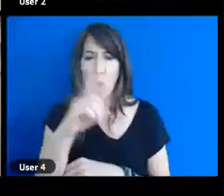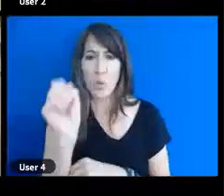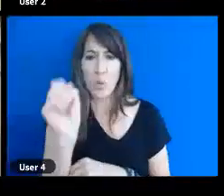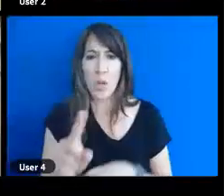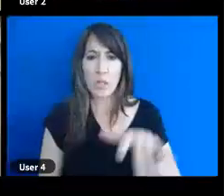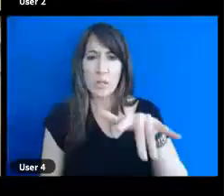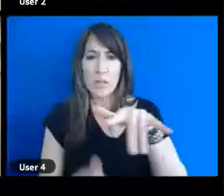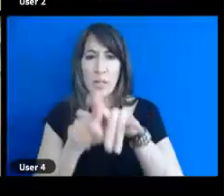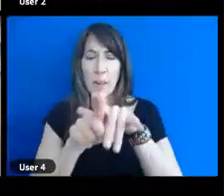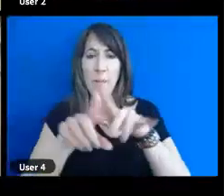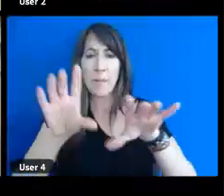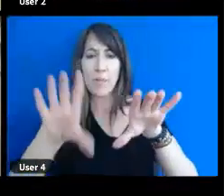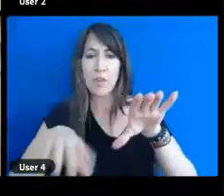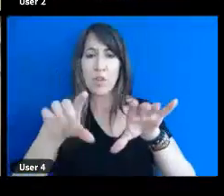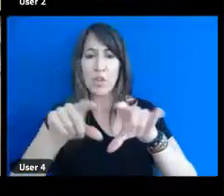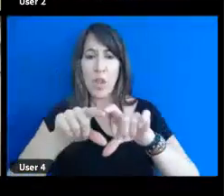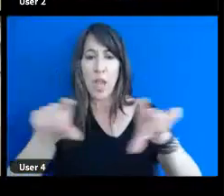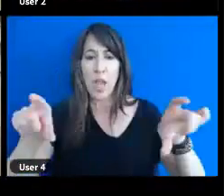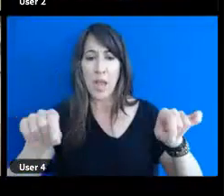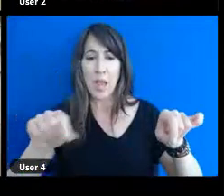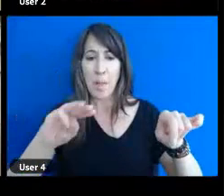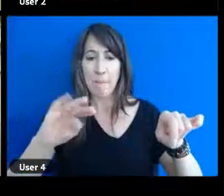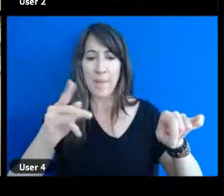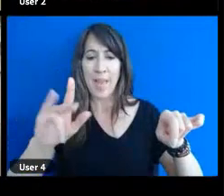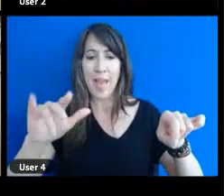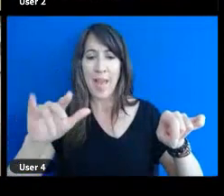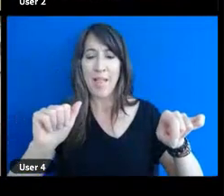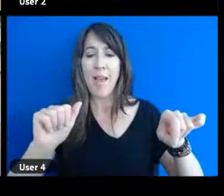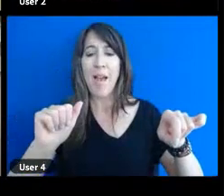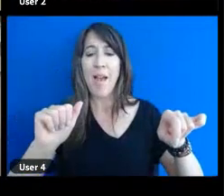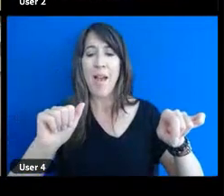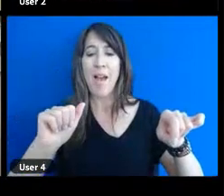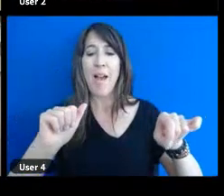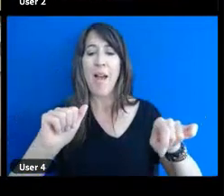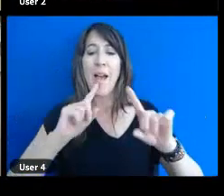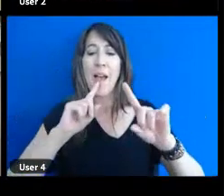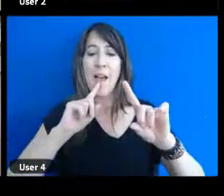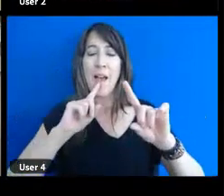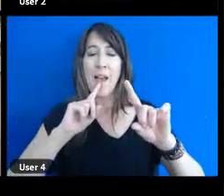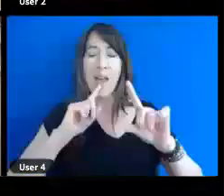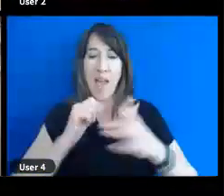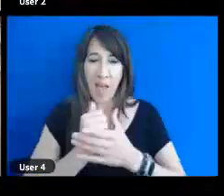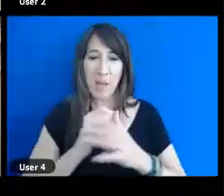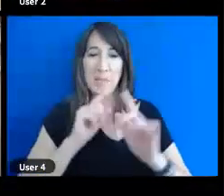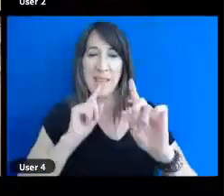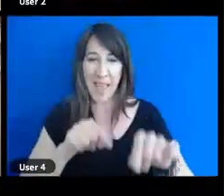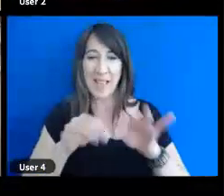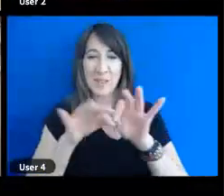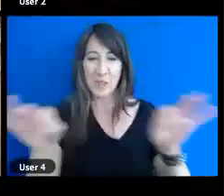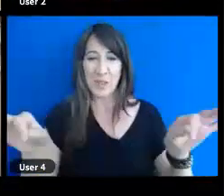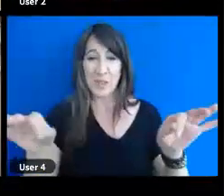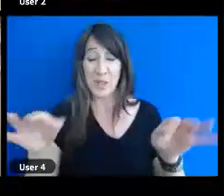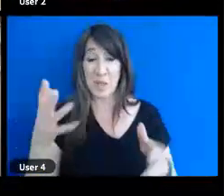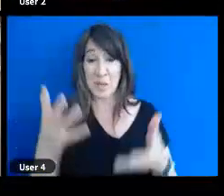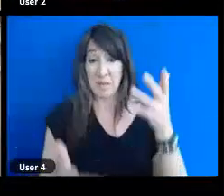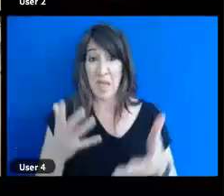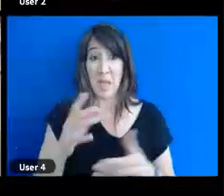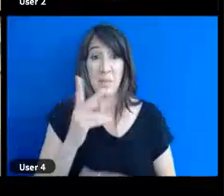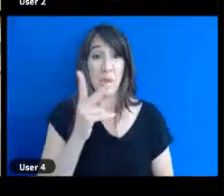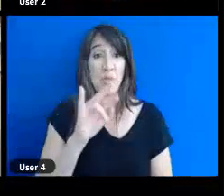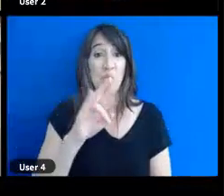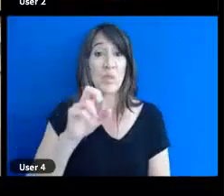If there was one question that came up in the chat, which I know that Michaela from the President's Group did put one answer together,